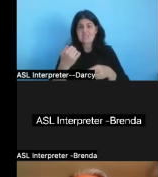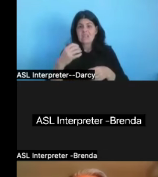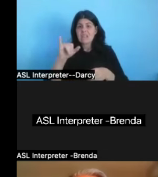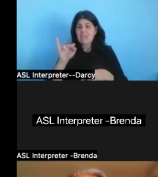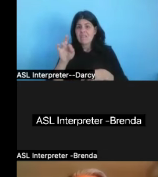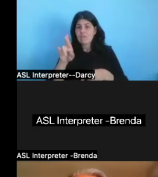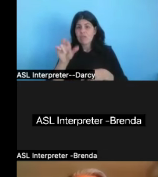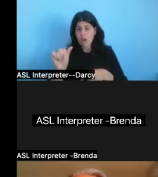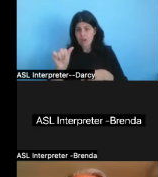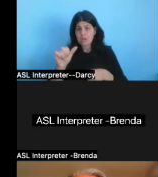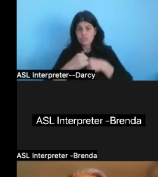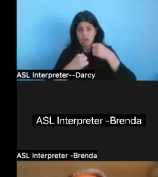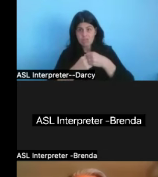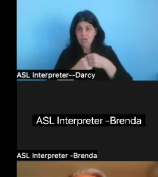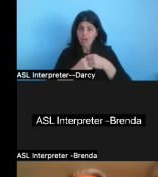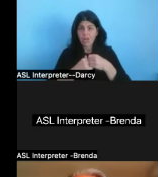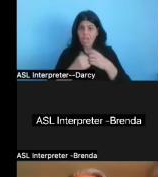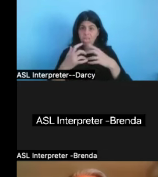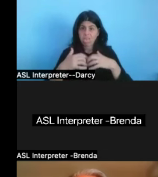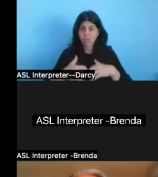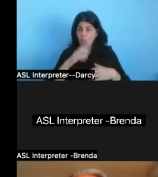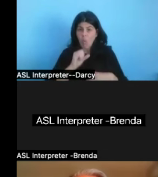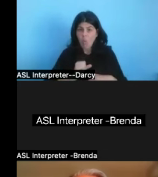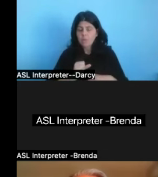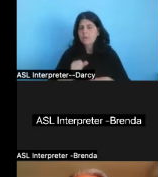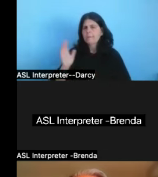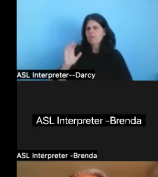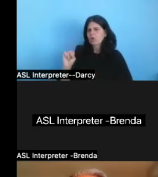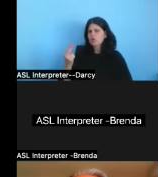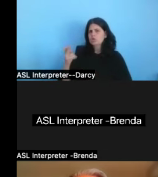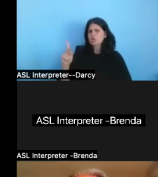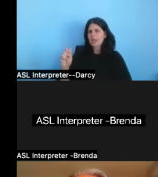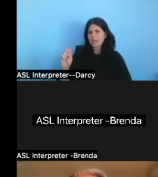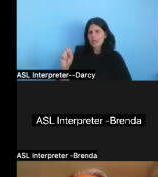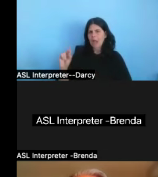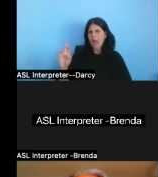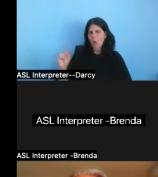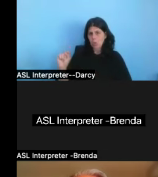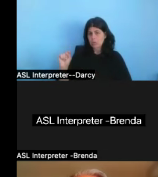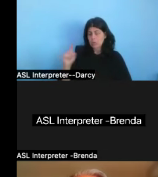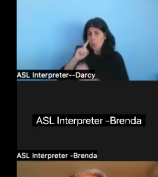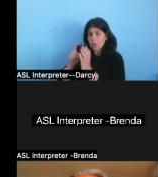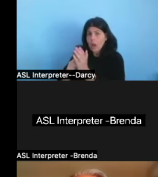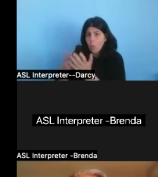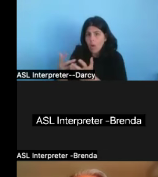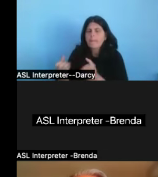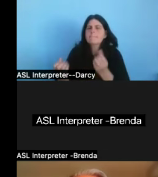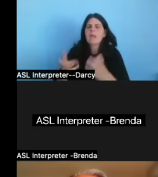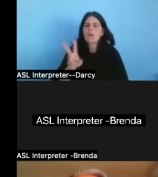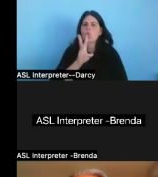shakeout scenario they talked about, it may have been your input on this, that many of the water mains of Southern